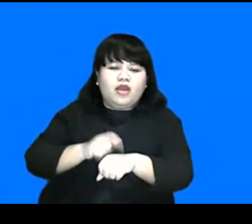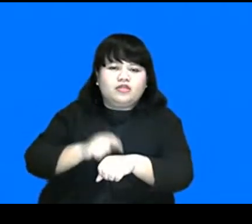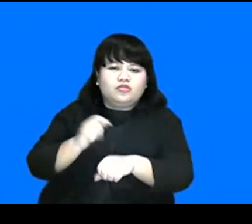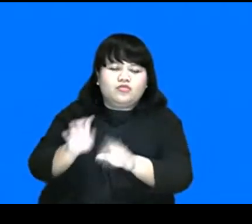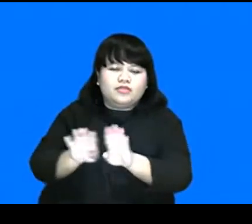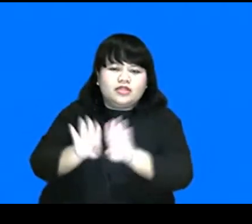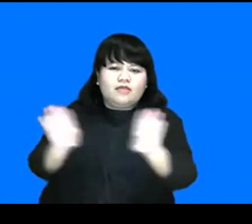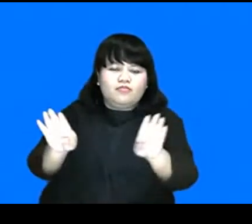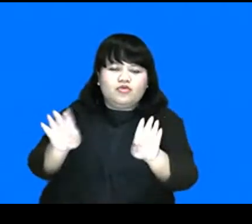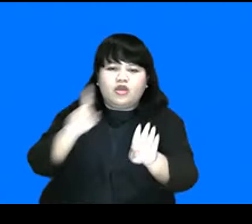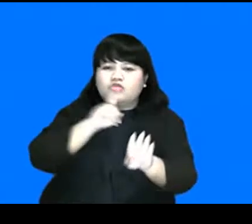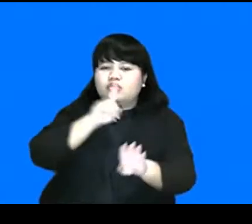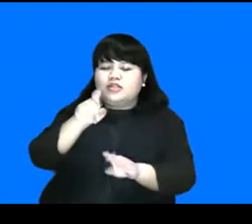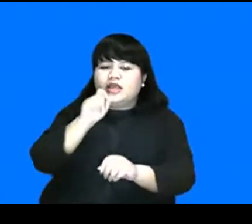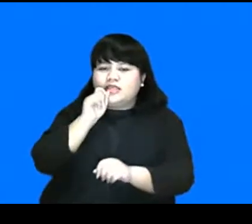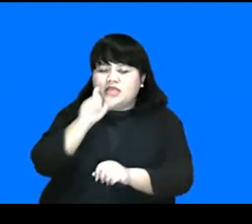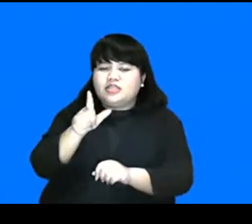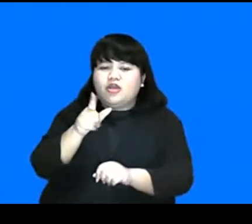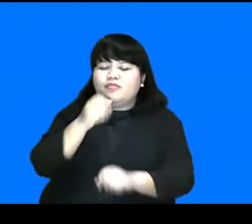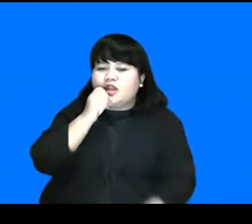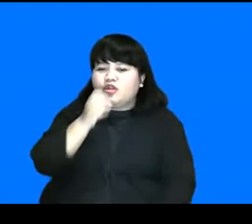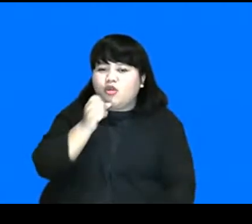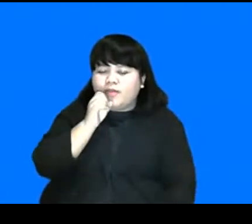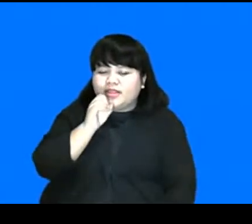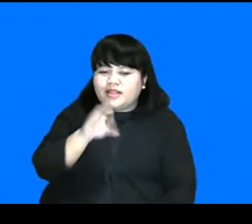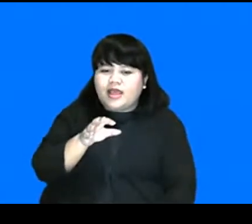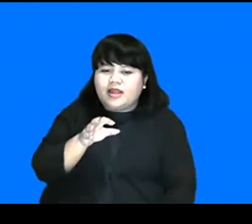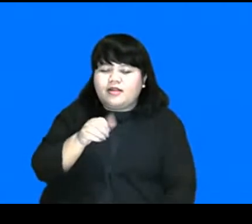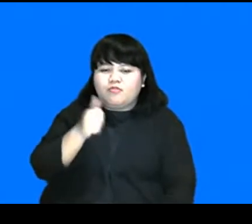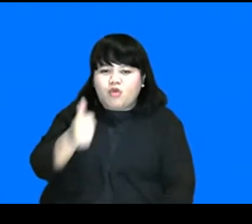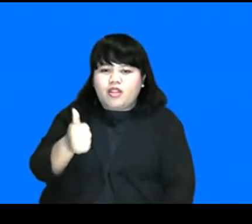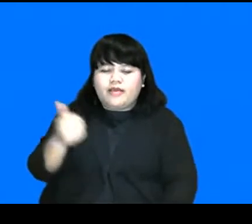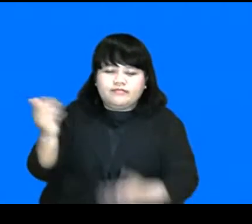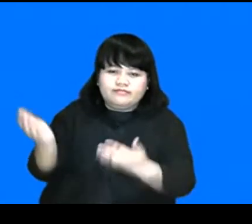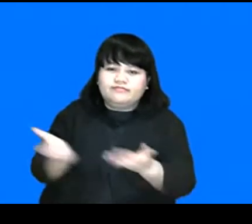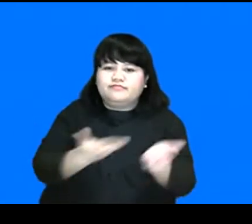So please, we have the mic there.